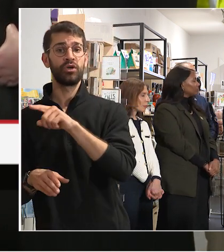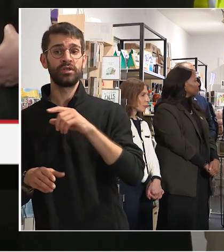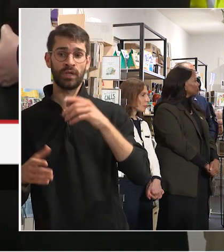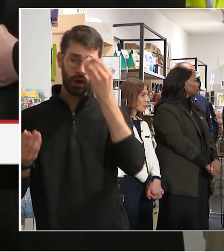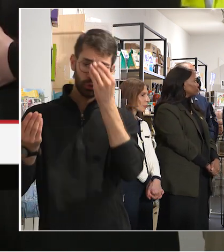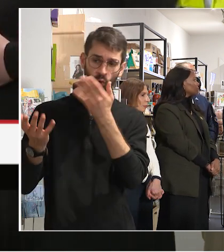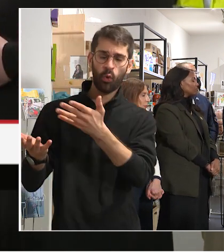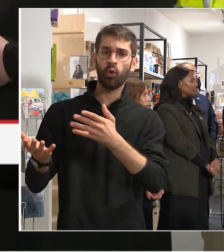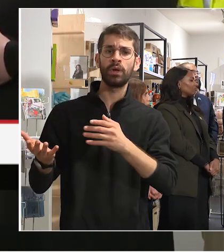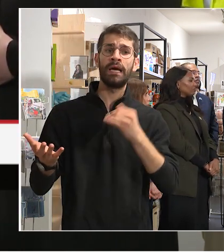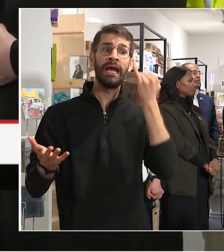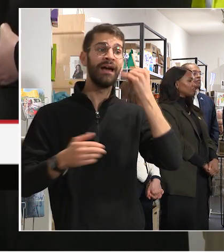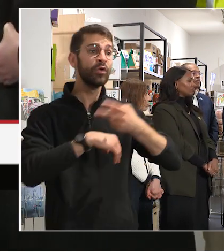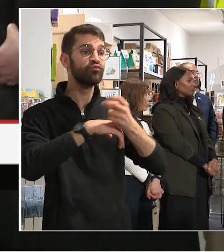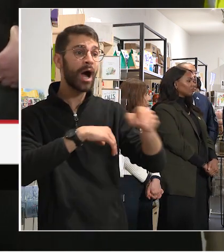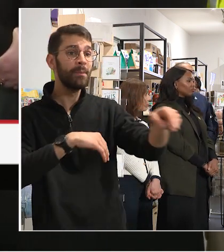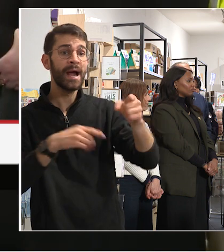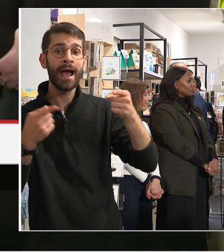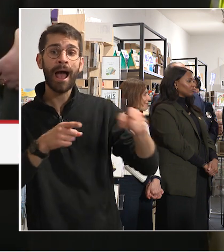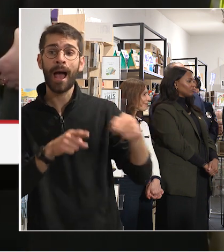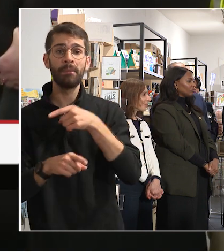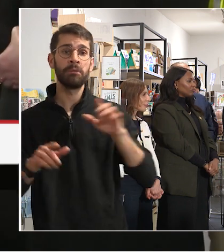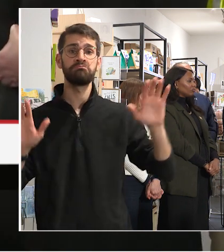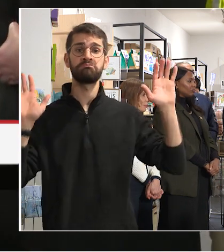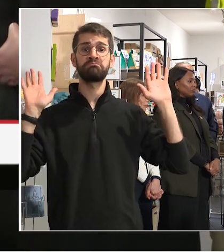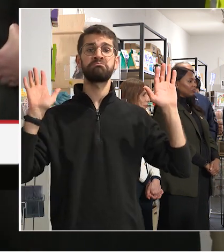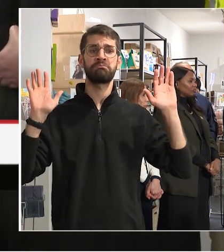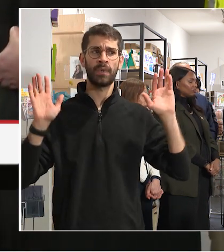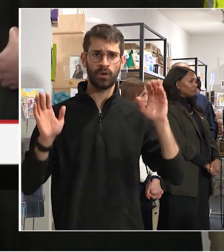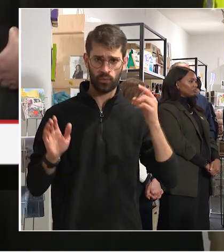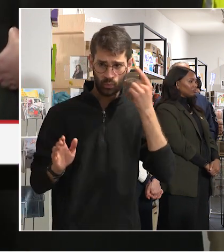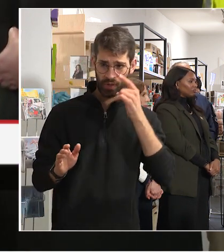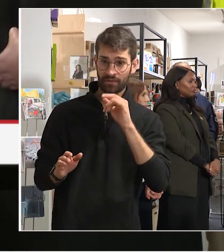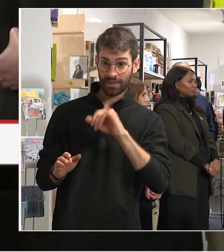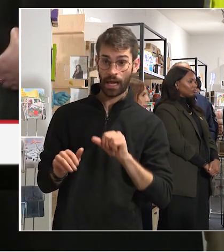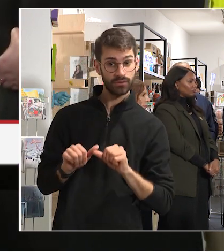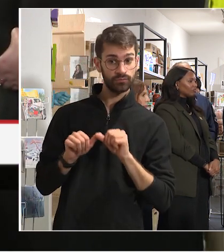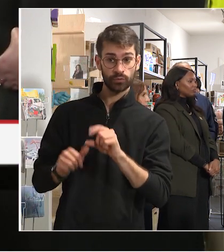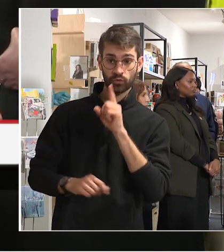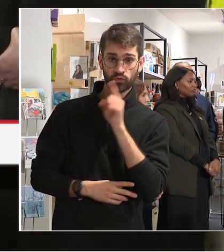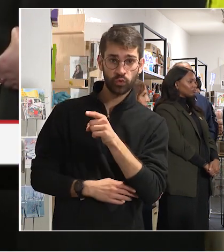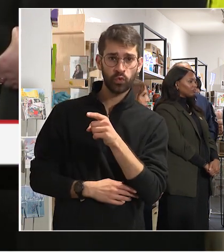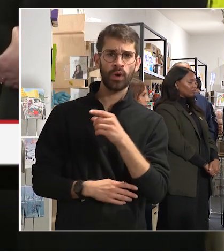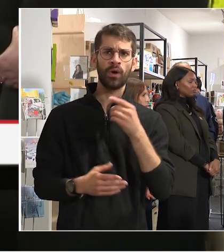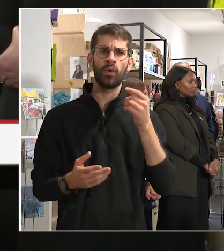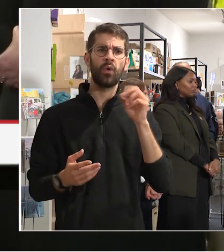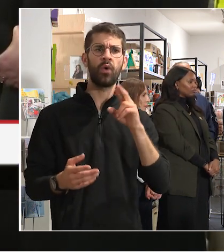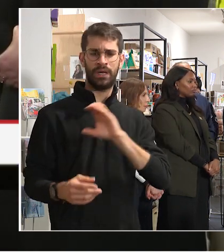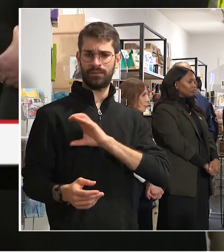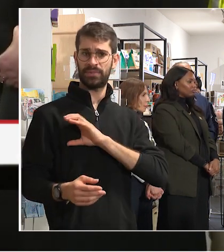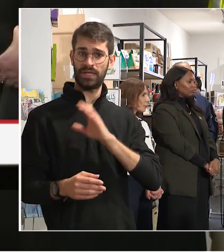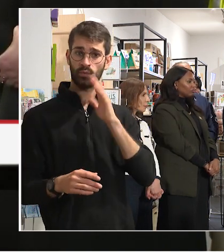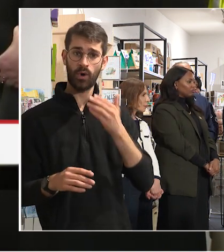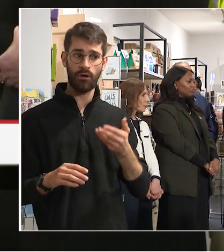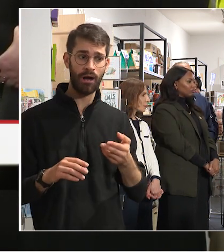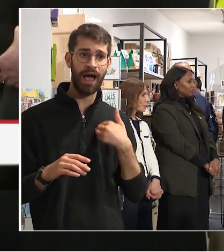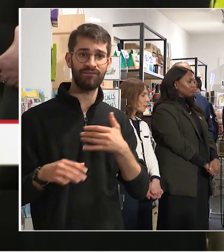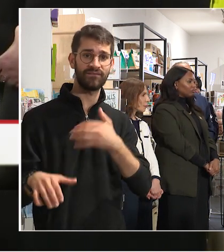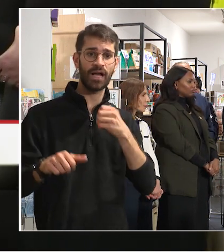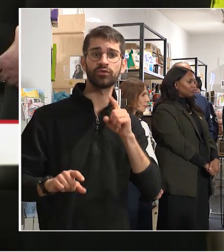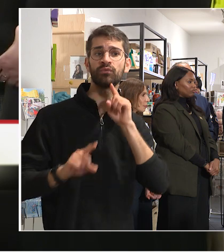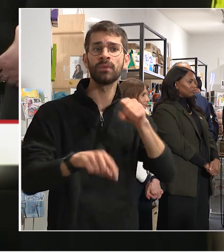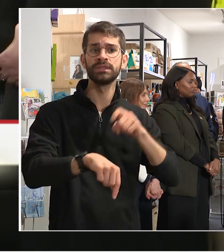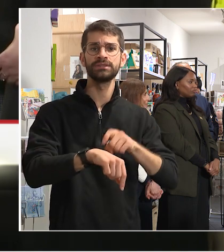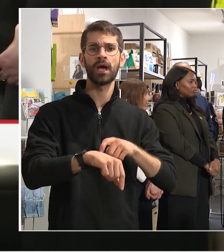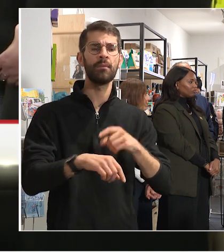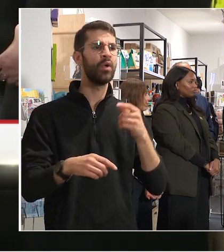still recommended? Is the response time going to be faster? What happens when you witness a robbery going on and just sweeping